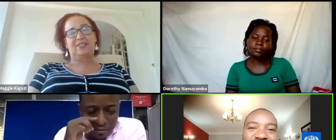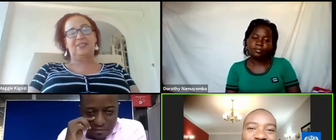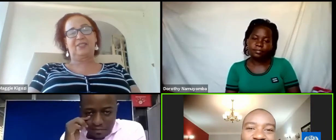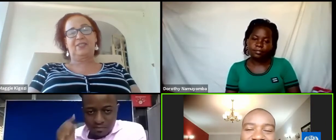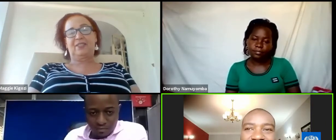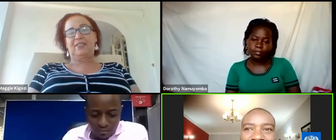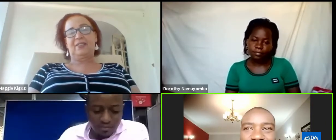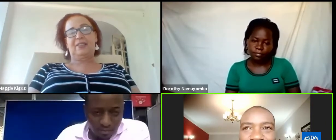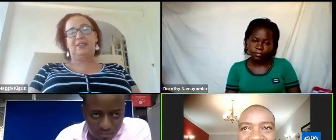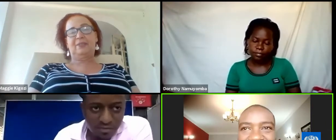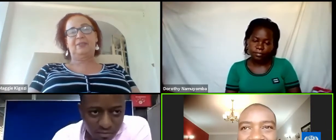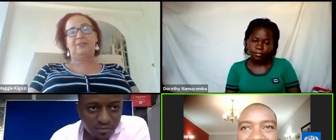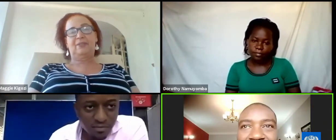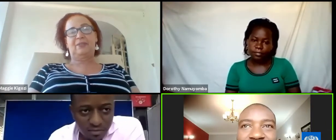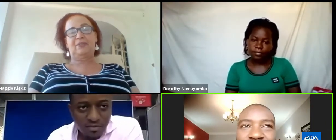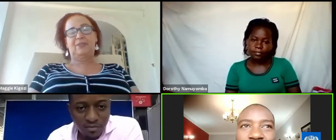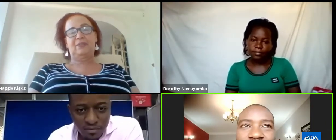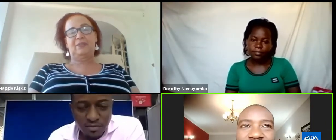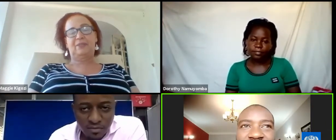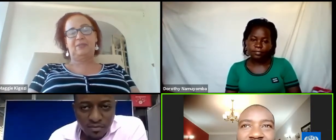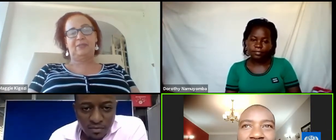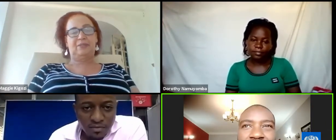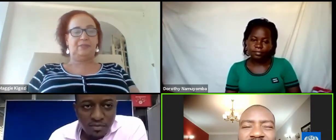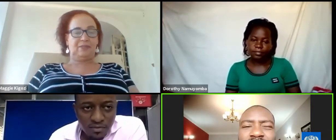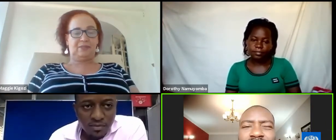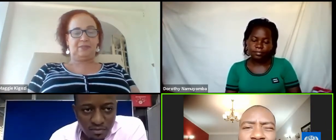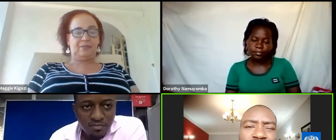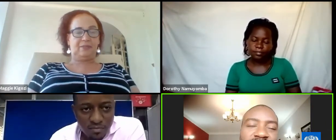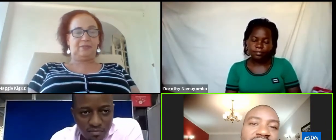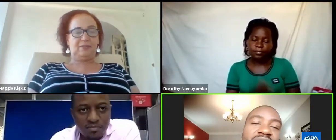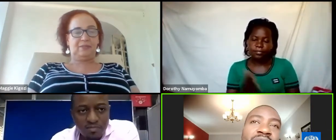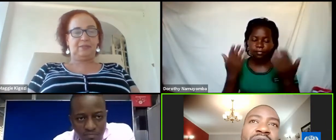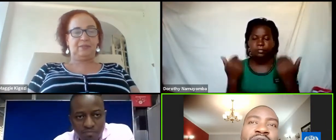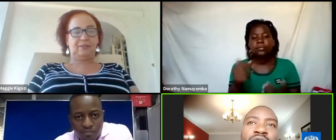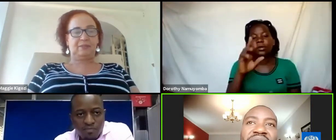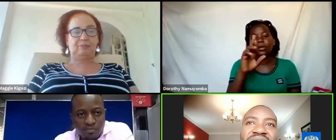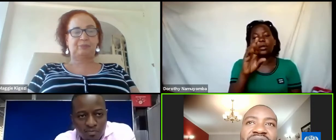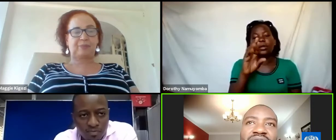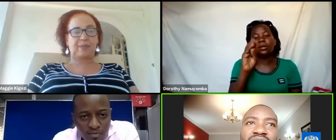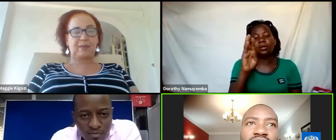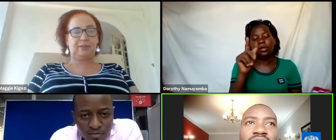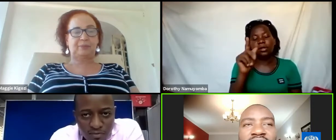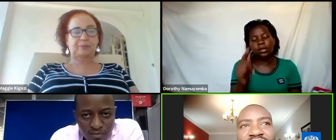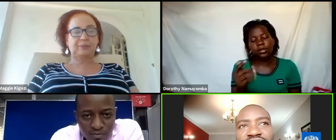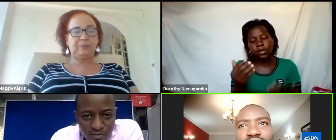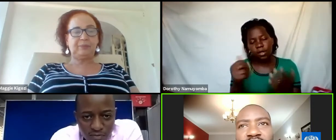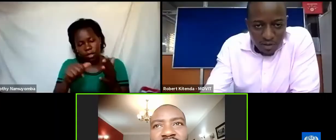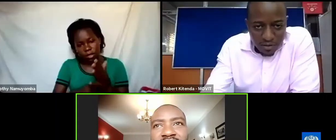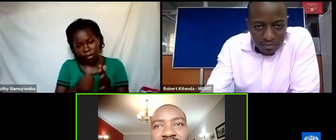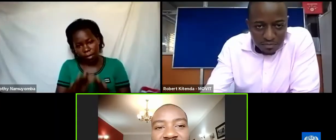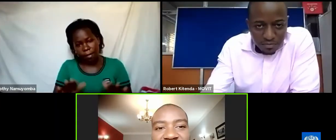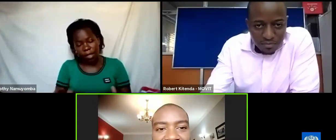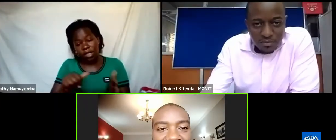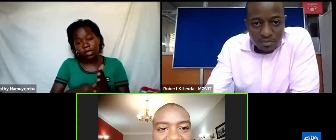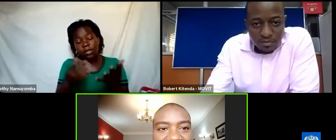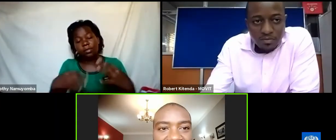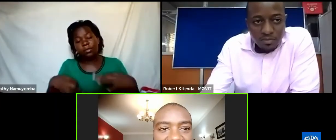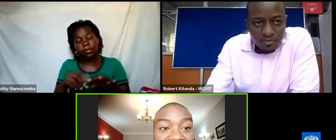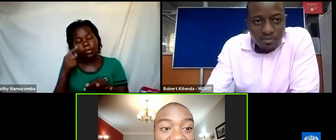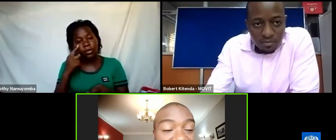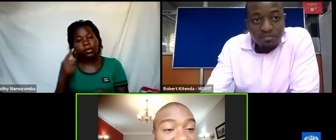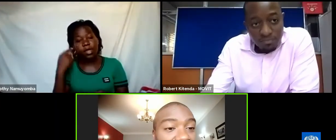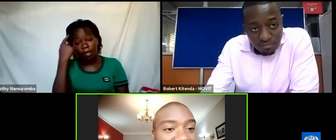of technology, of course, in a marketing context, it becomes even more important now. We've seen Google and Facebook become the biggest